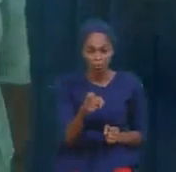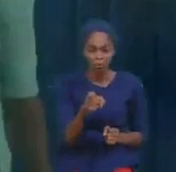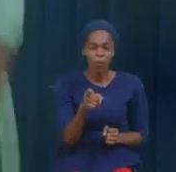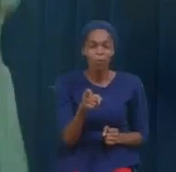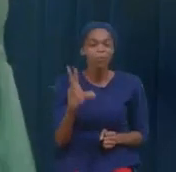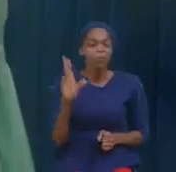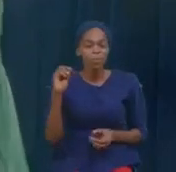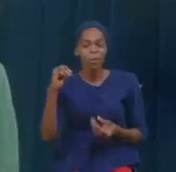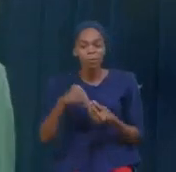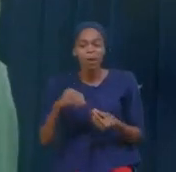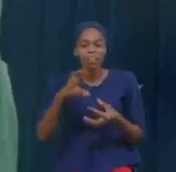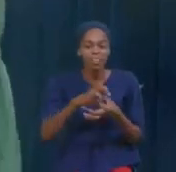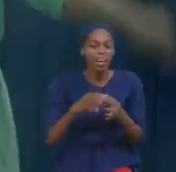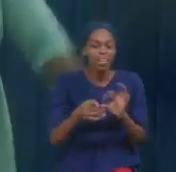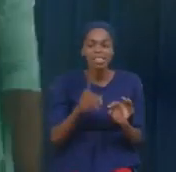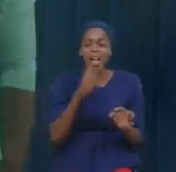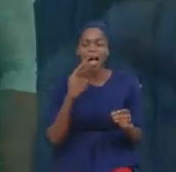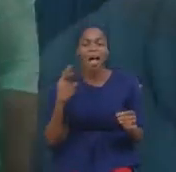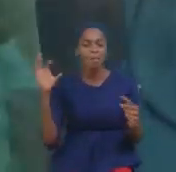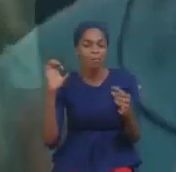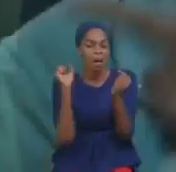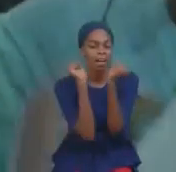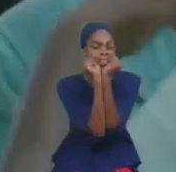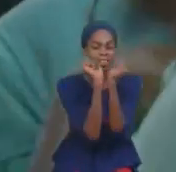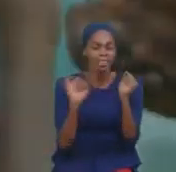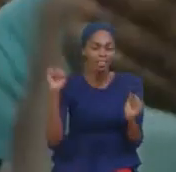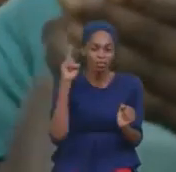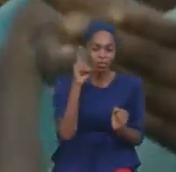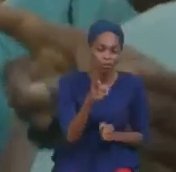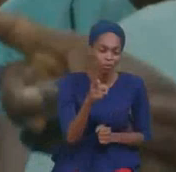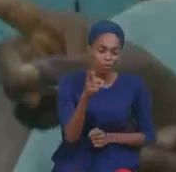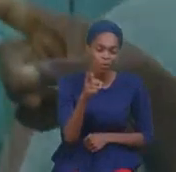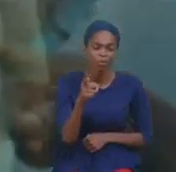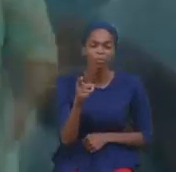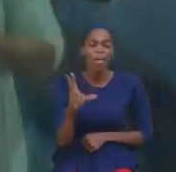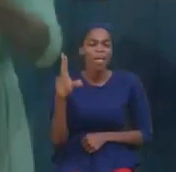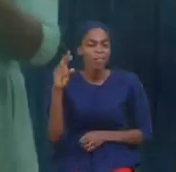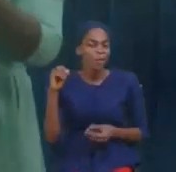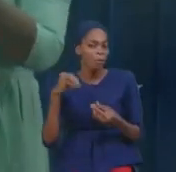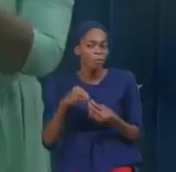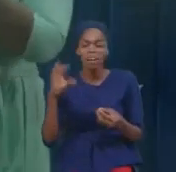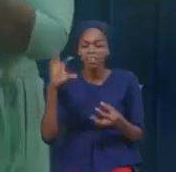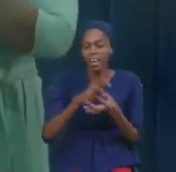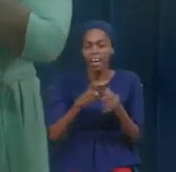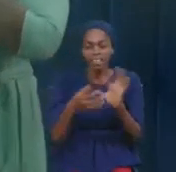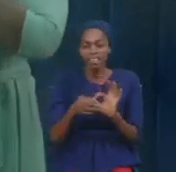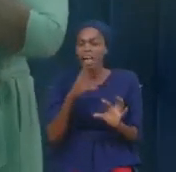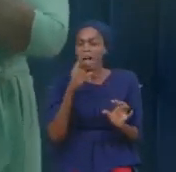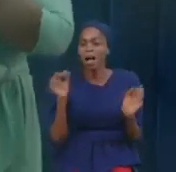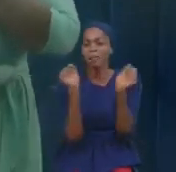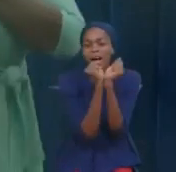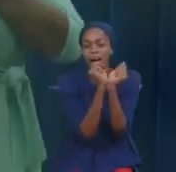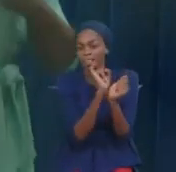more chains. No more chains abide in your life. In your family, no more chains. No more chains. Join us and